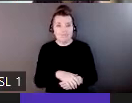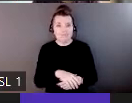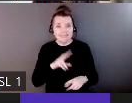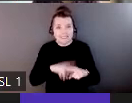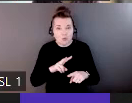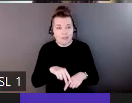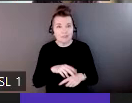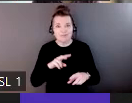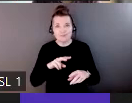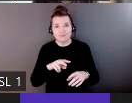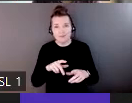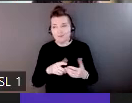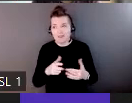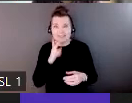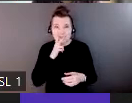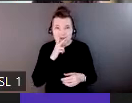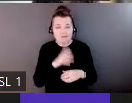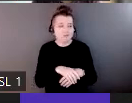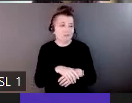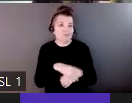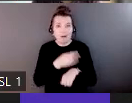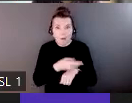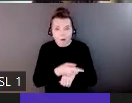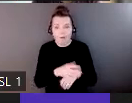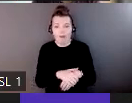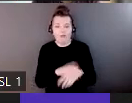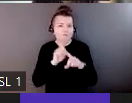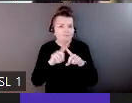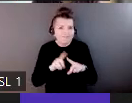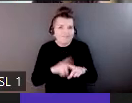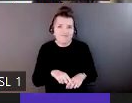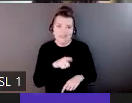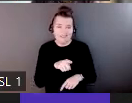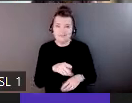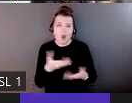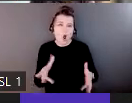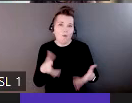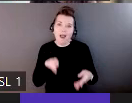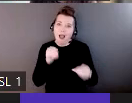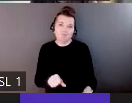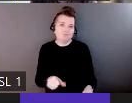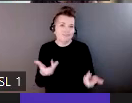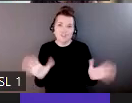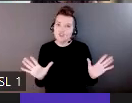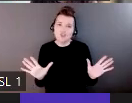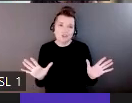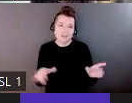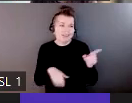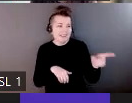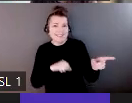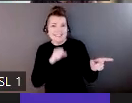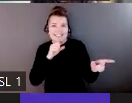with. There's very little money. They're using the funds of the seniors, usually on limited